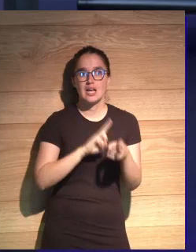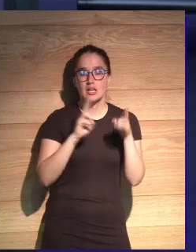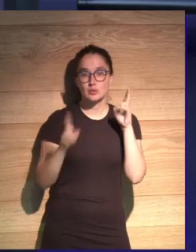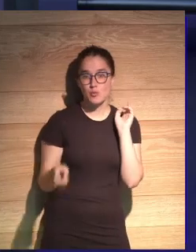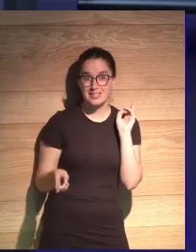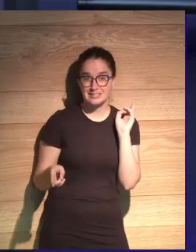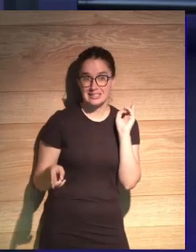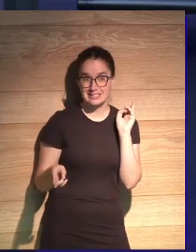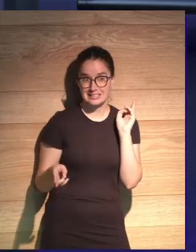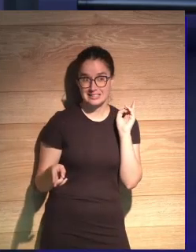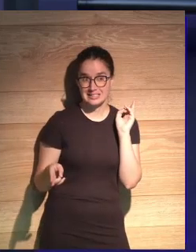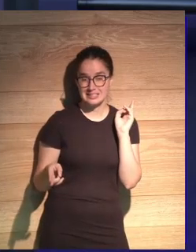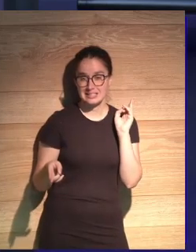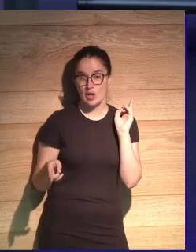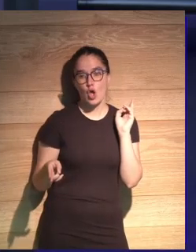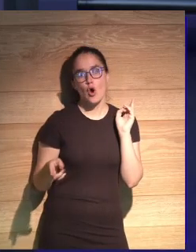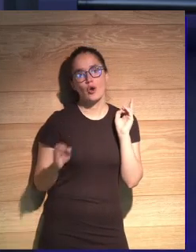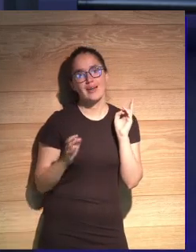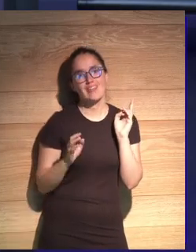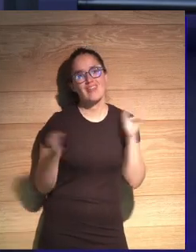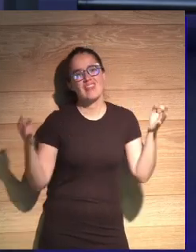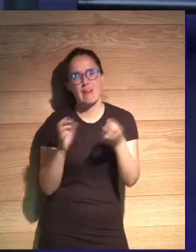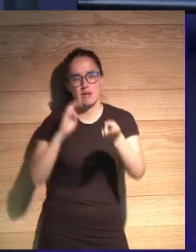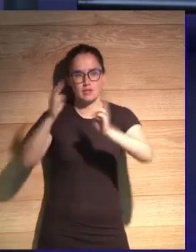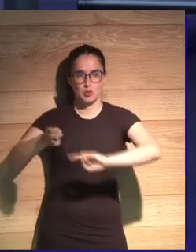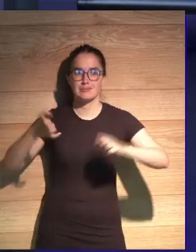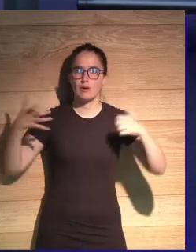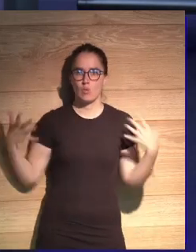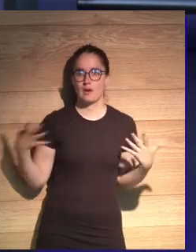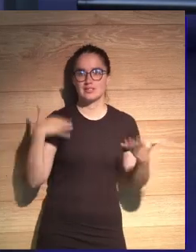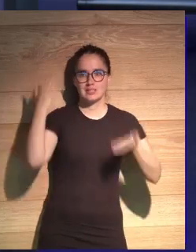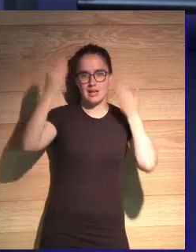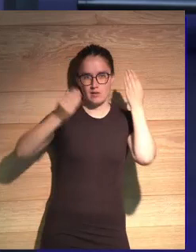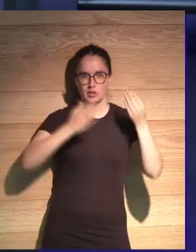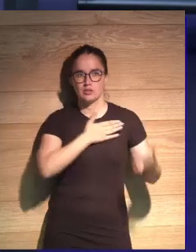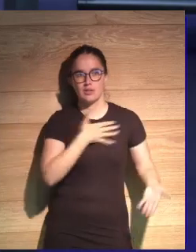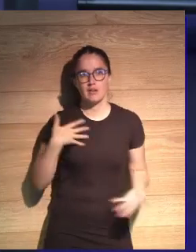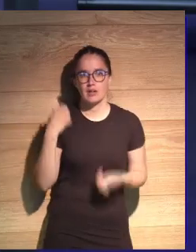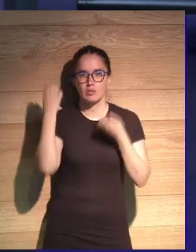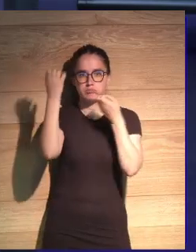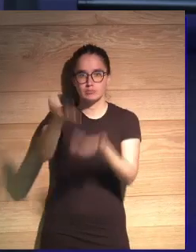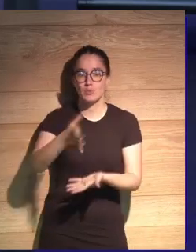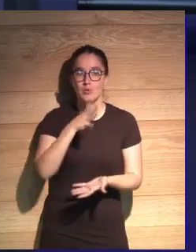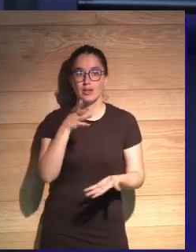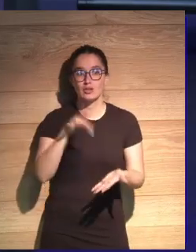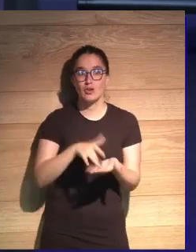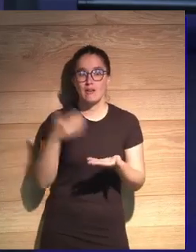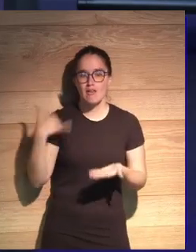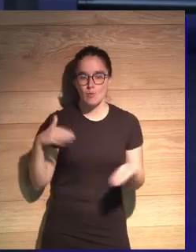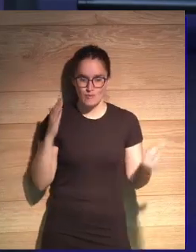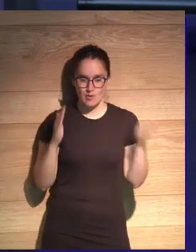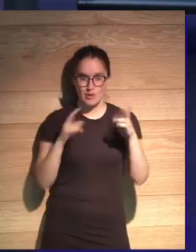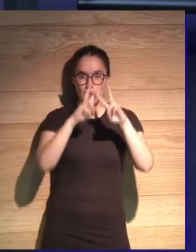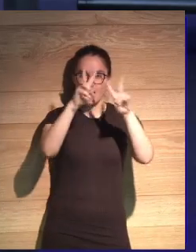ask about. Sometimes the replies that we give and sometimes the replies that we should be giving. So this is the starting